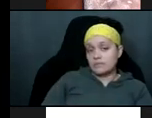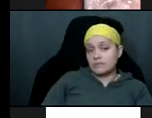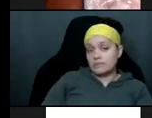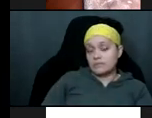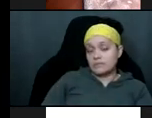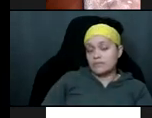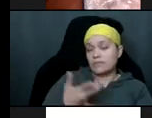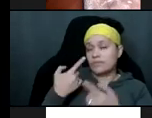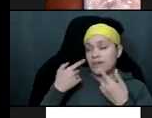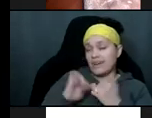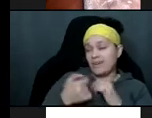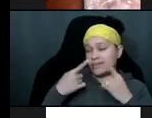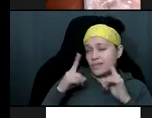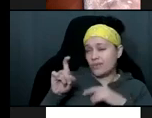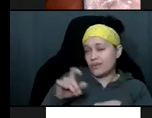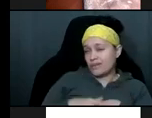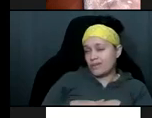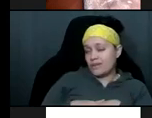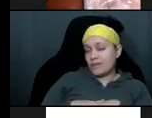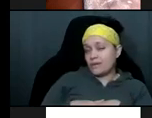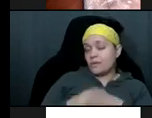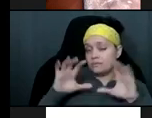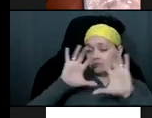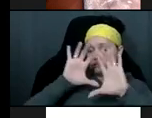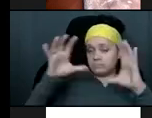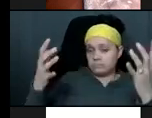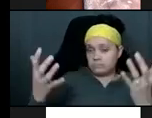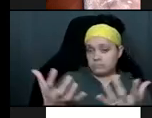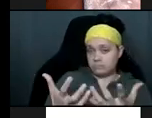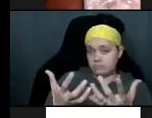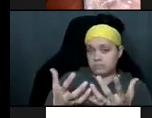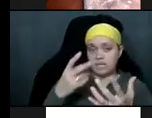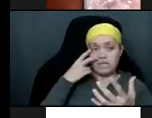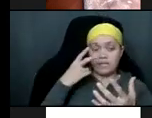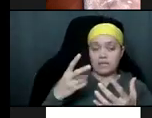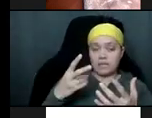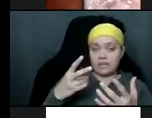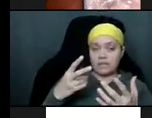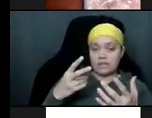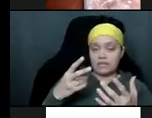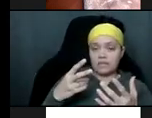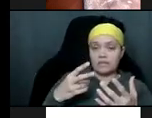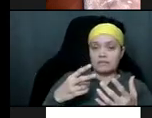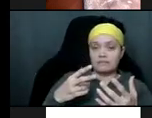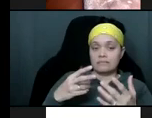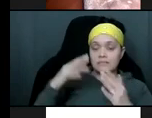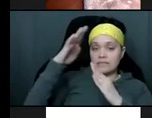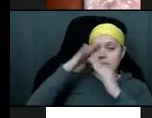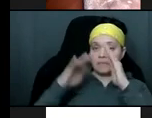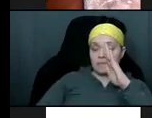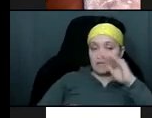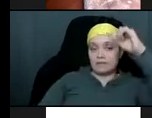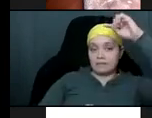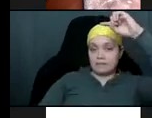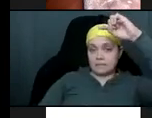So how does this work? Well, let's take the globe and let's look at the extremes. The extremes are